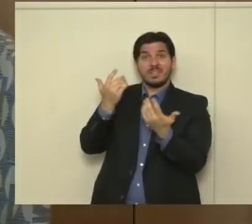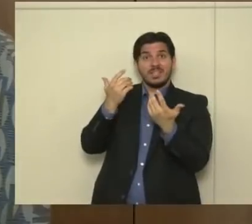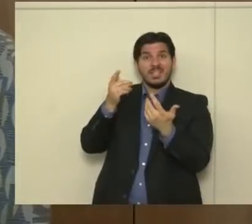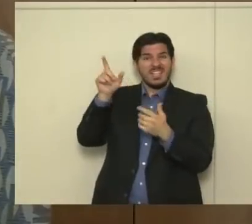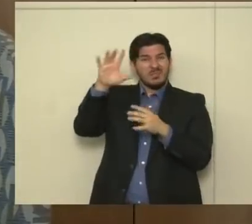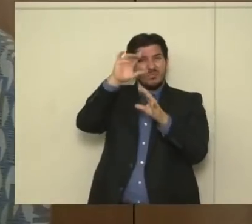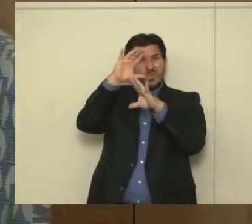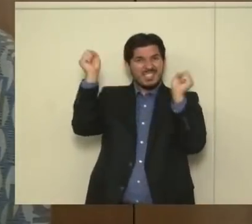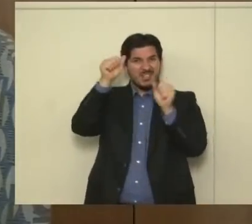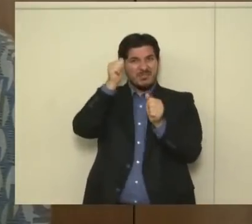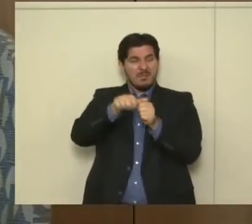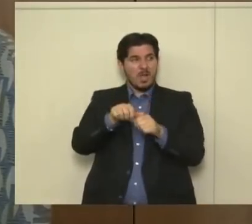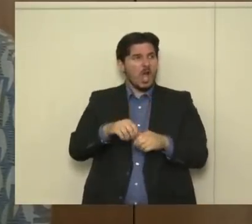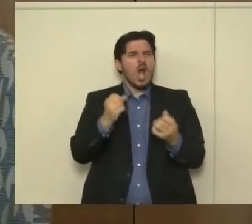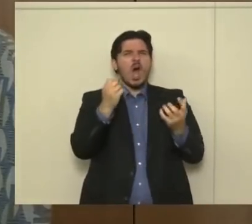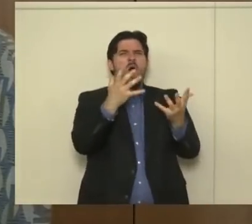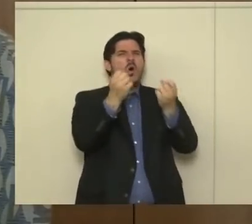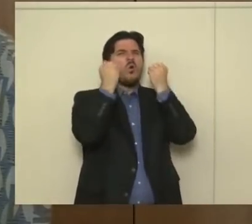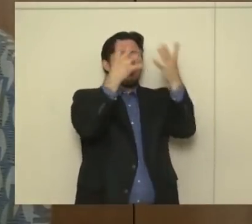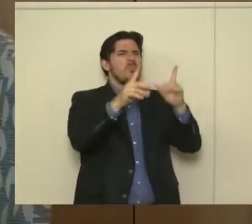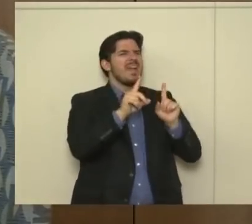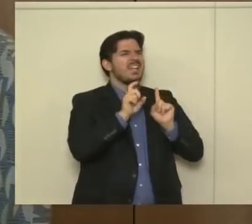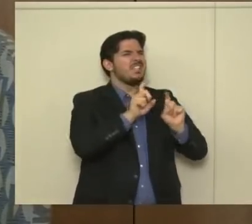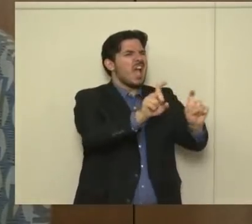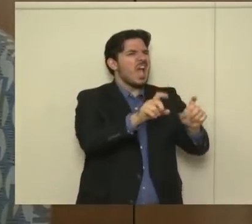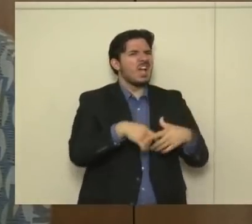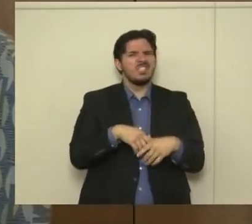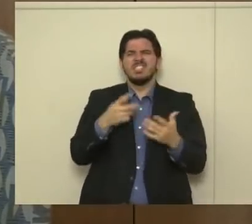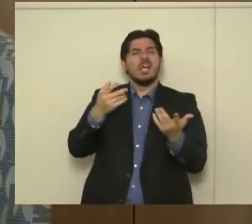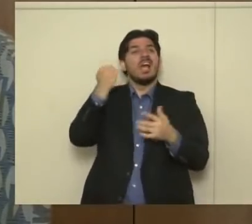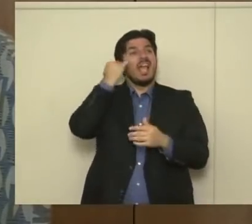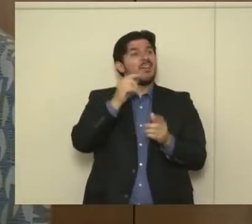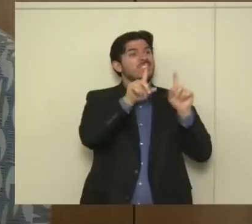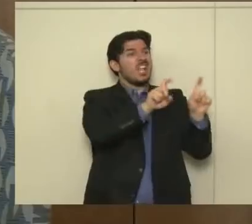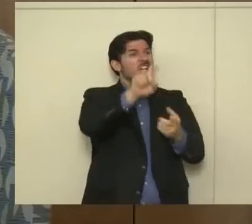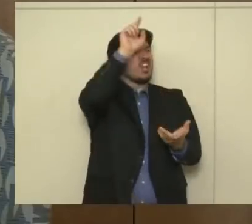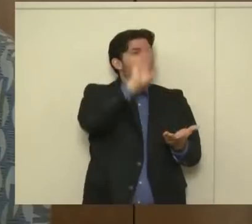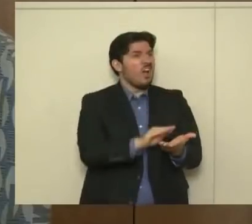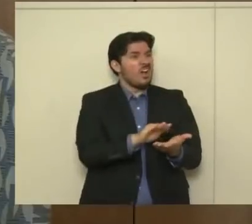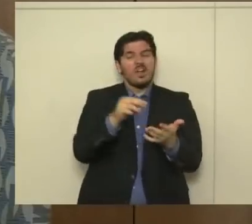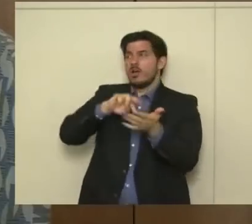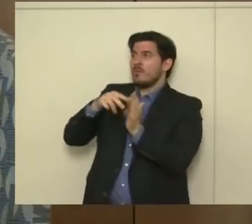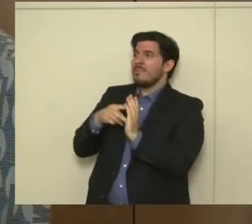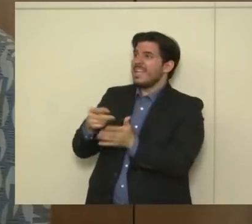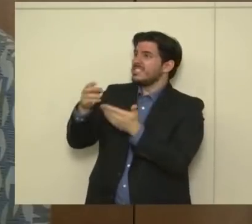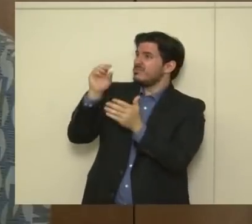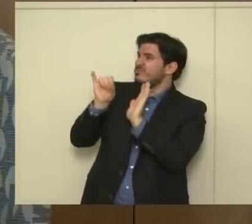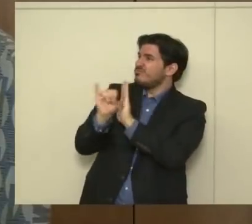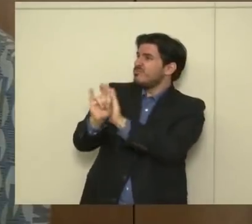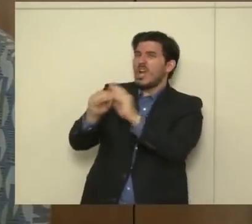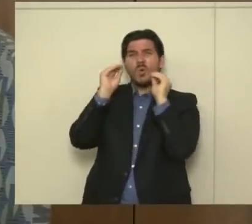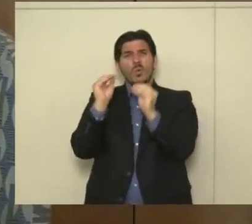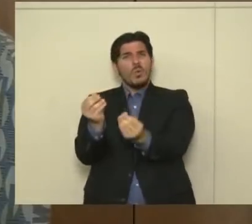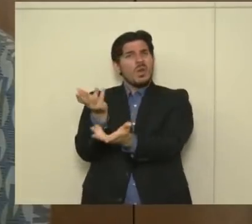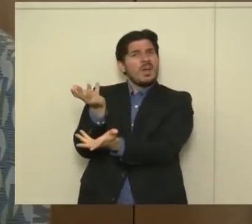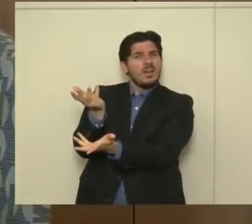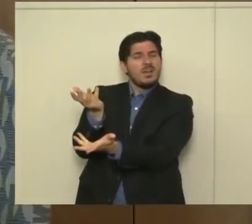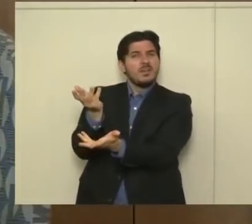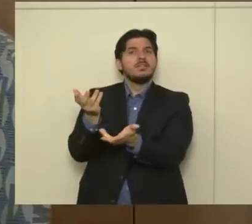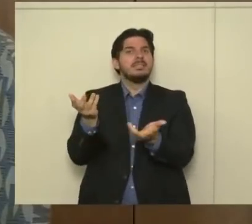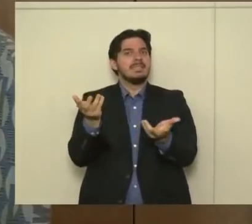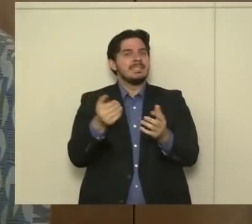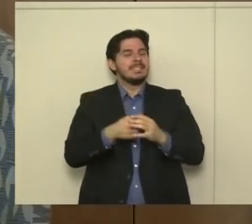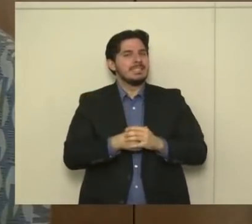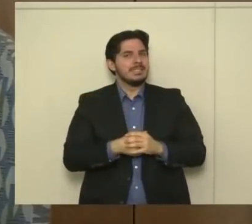cases, that there was likely a sense that you should encourage states to only do